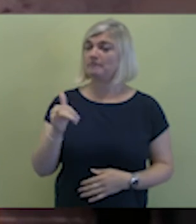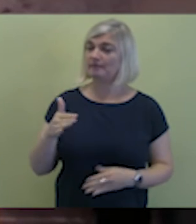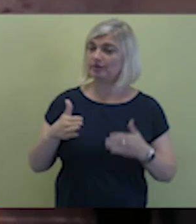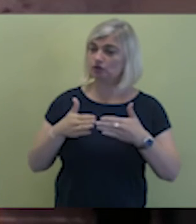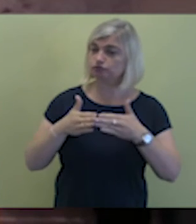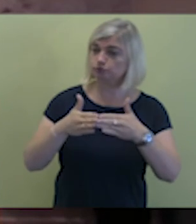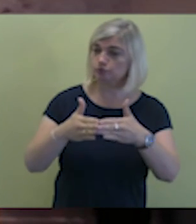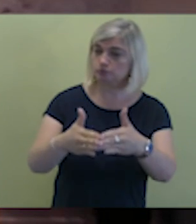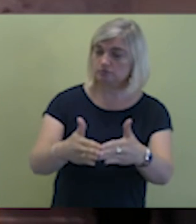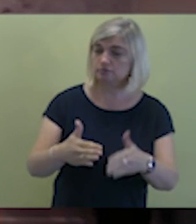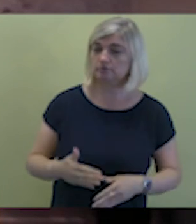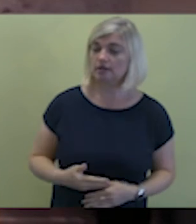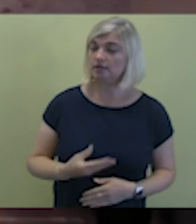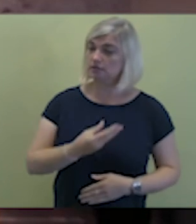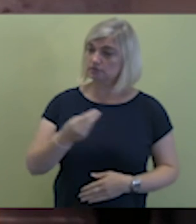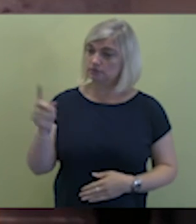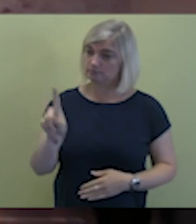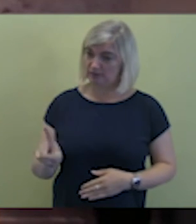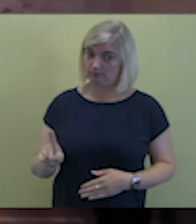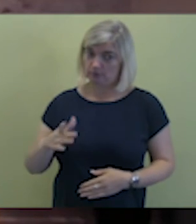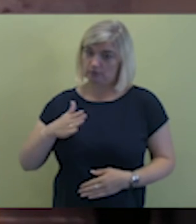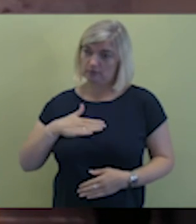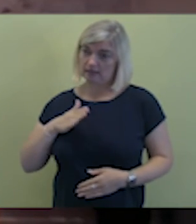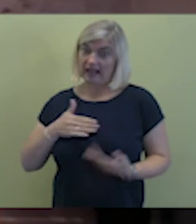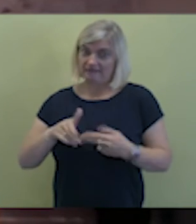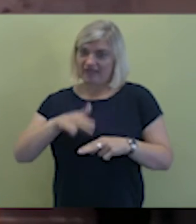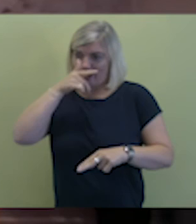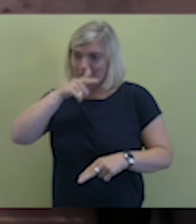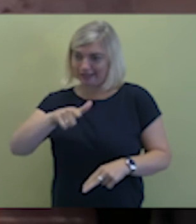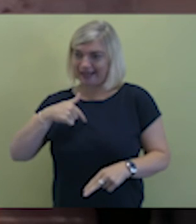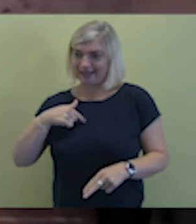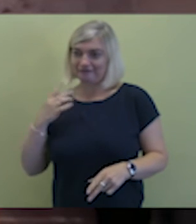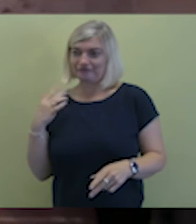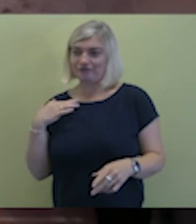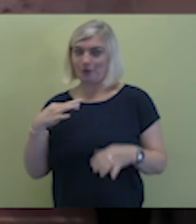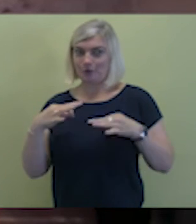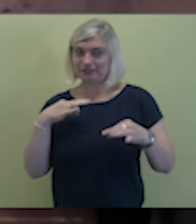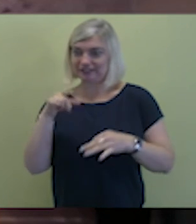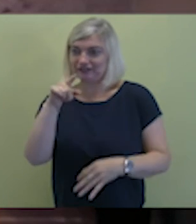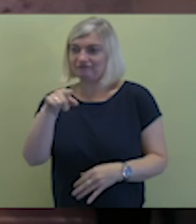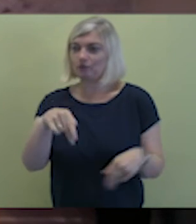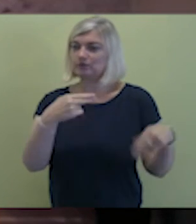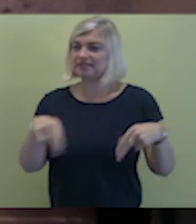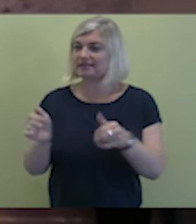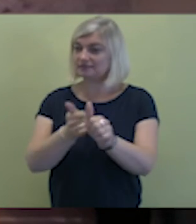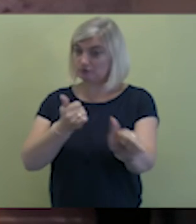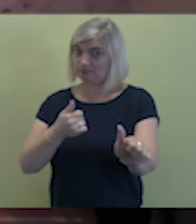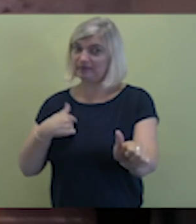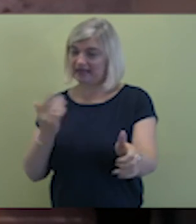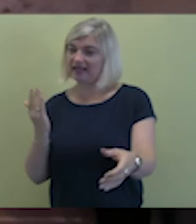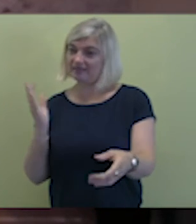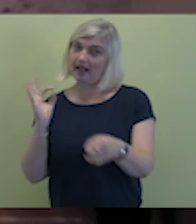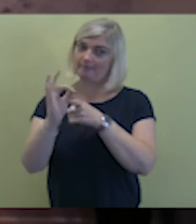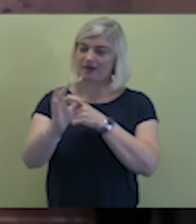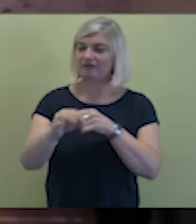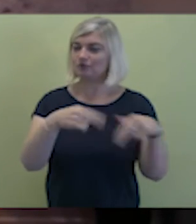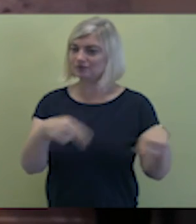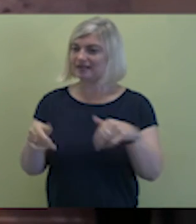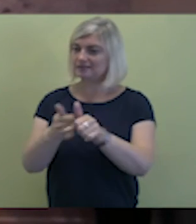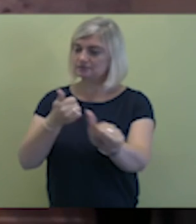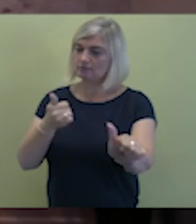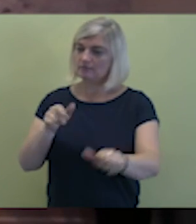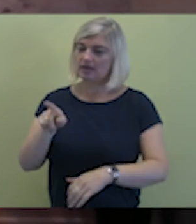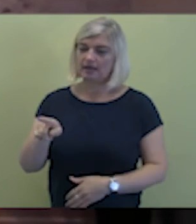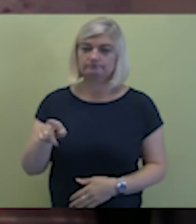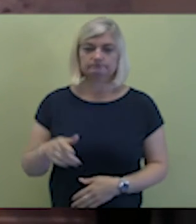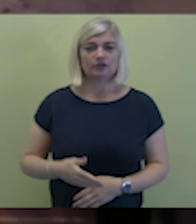cruise ships. Some people like to go straight into dance companies if they're lucky enough to get auditions for those. Alternatives are, we've had students